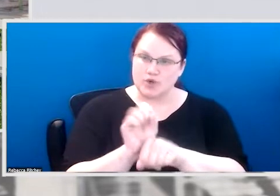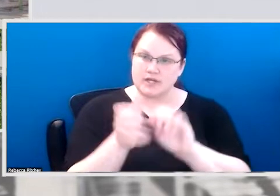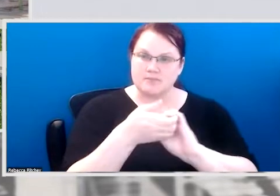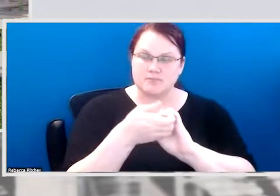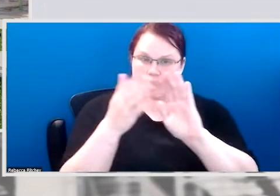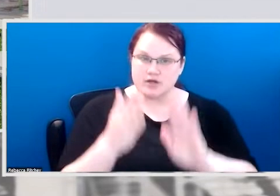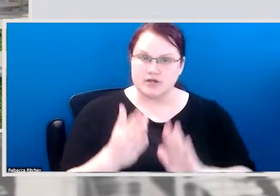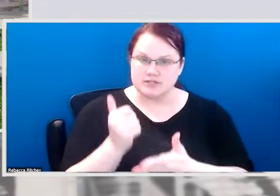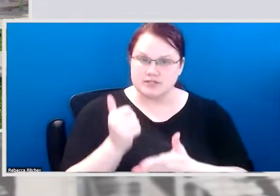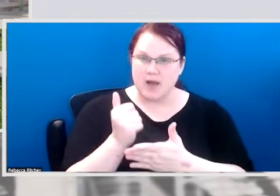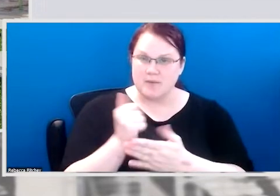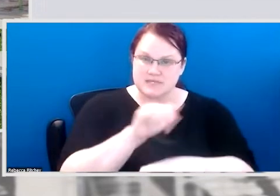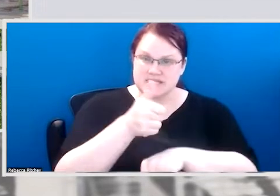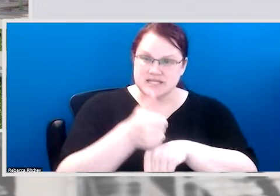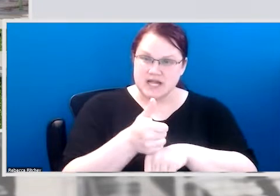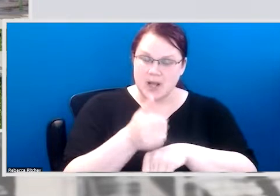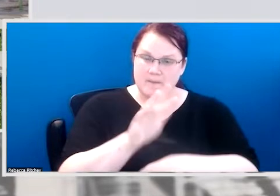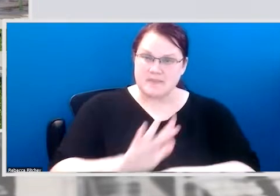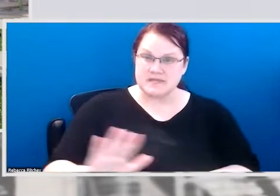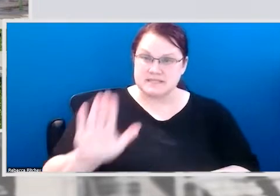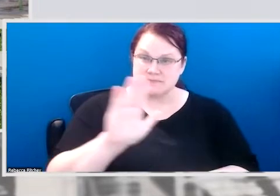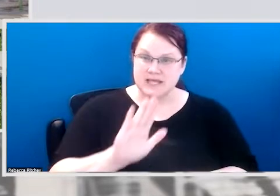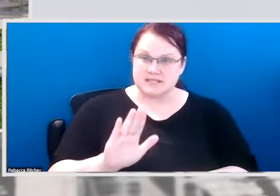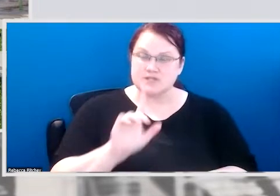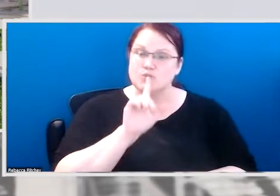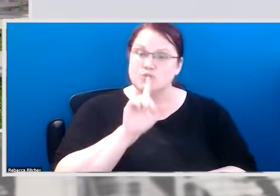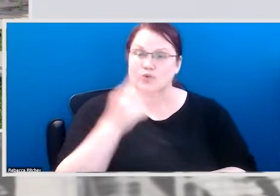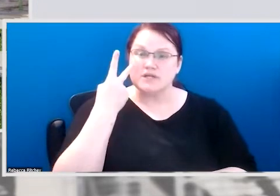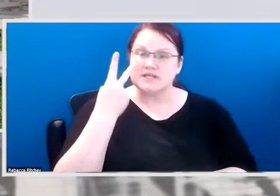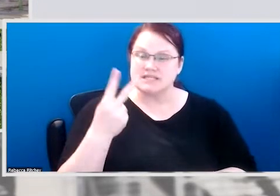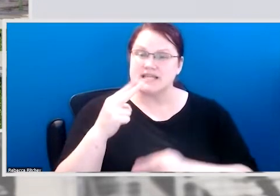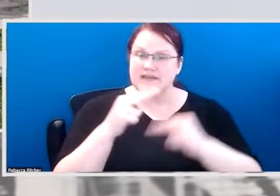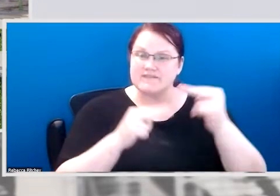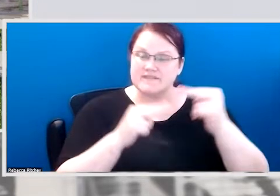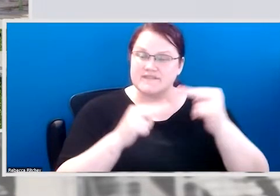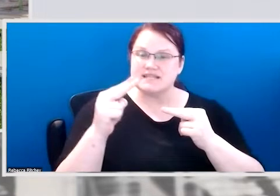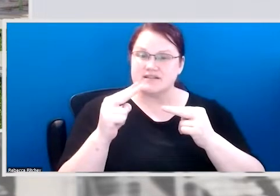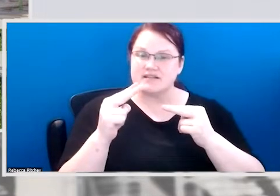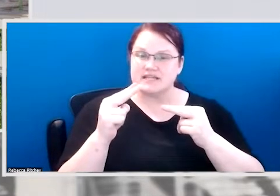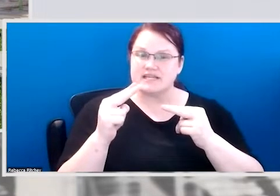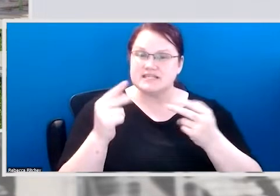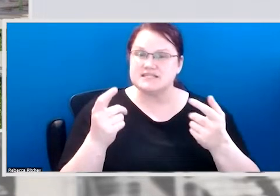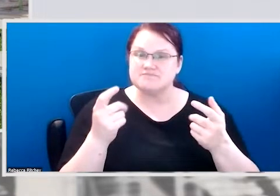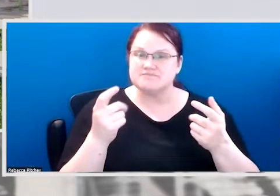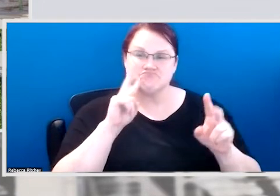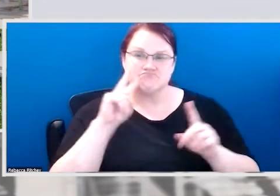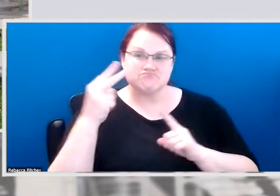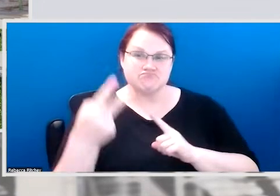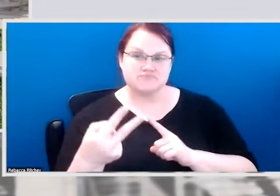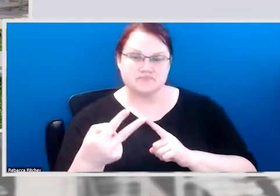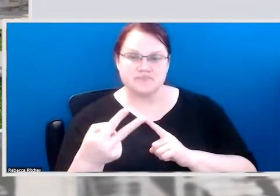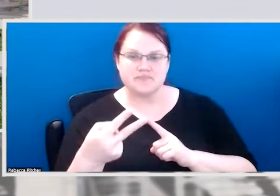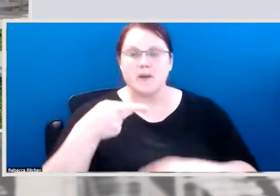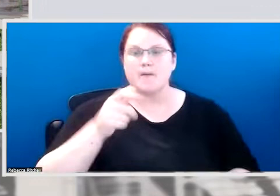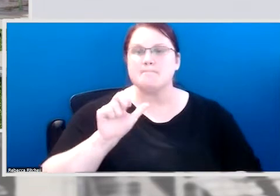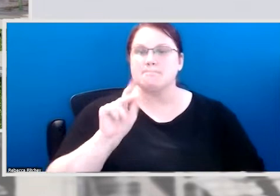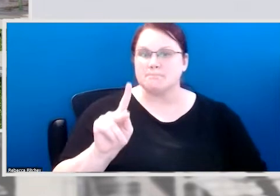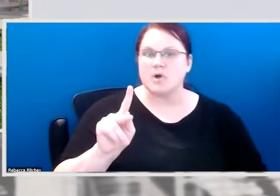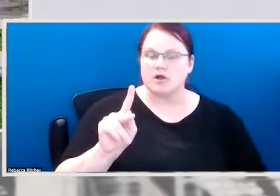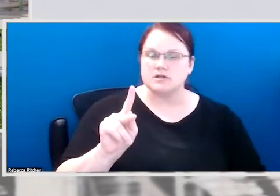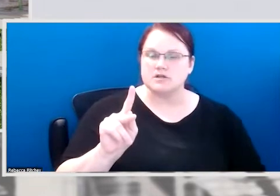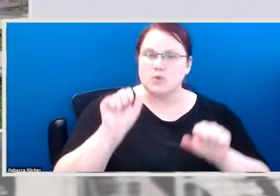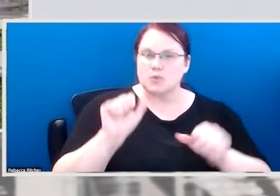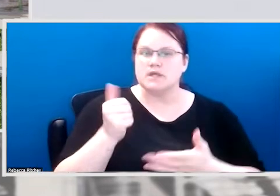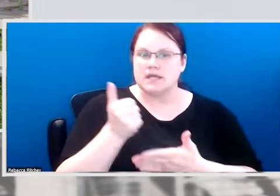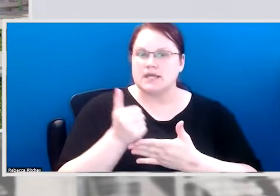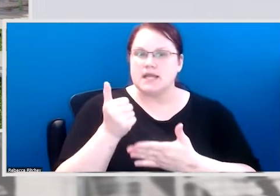those spaces. And so we really see the facilities sort of out large in our park spaces as places where we can help